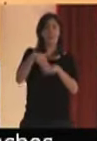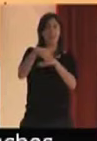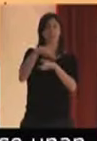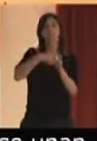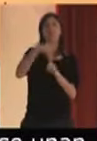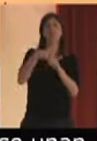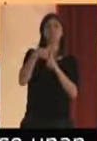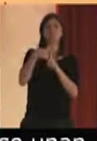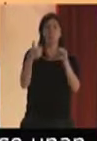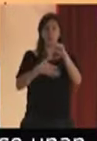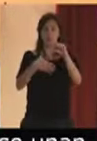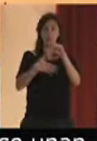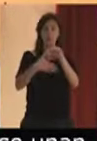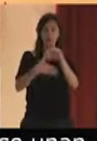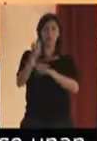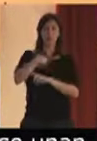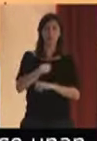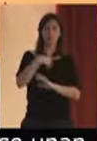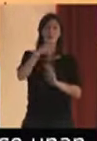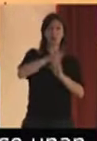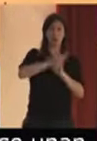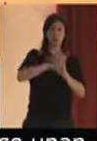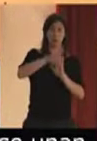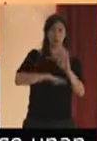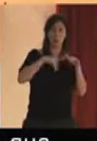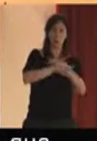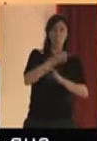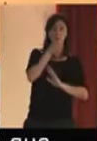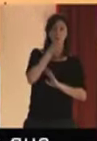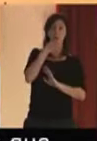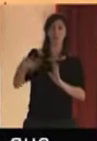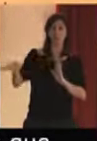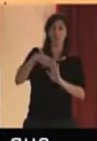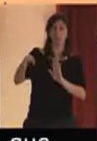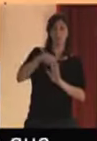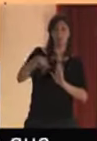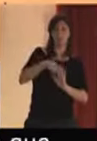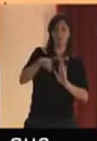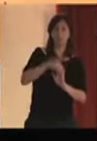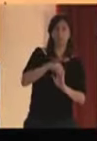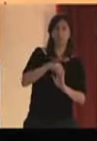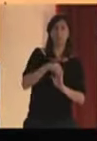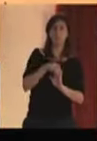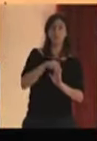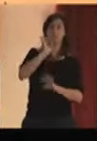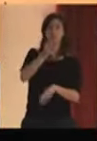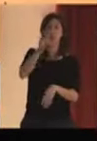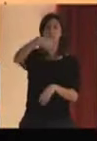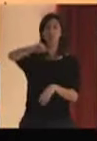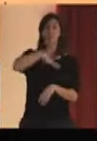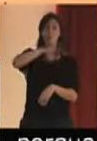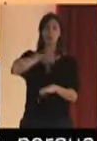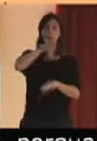to be part of the FLOR repository. As these objects become